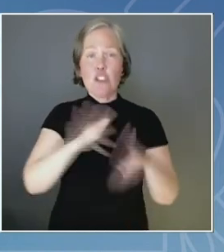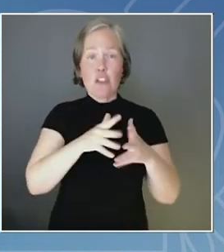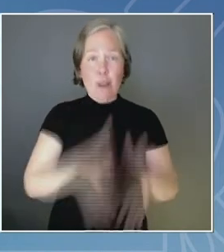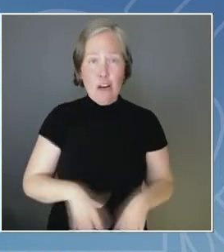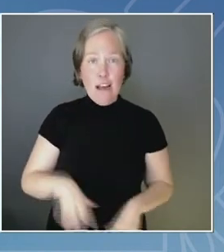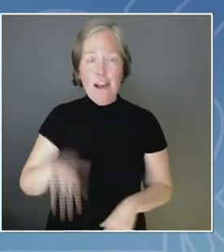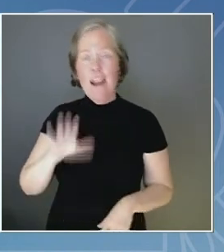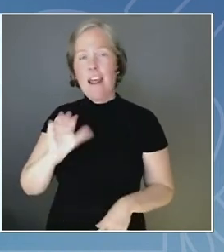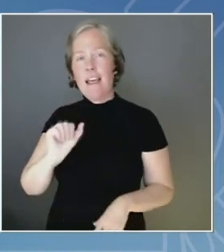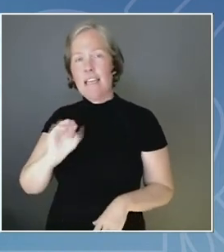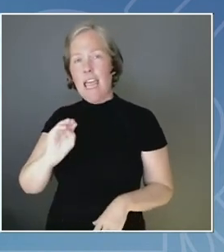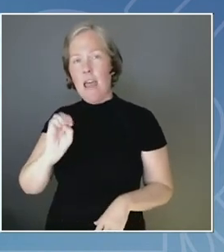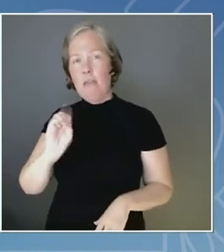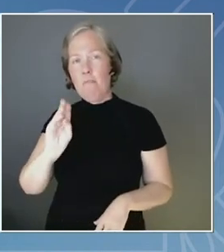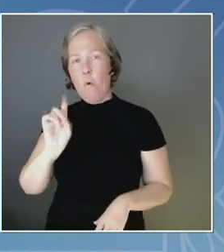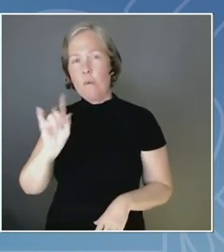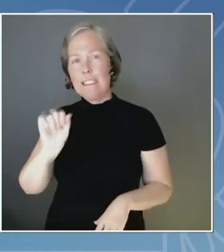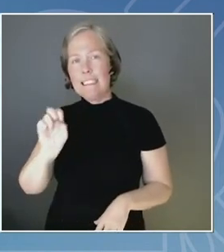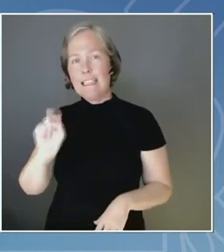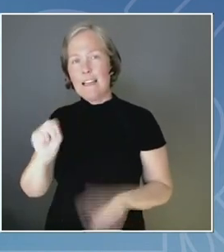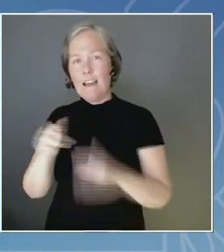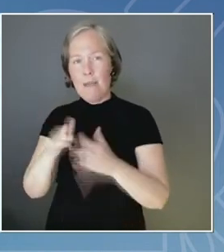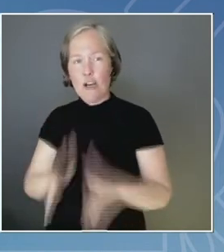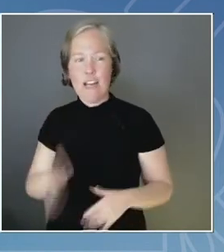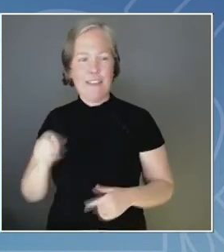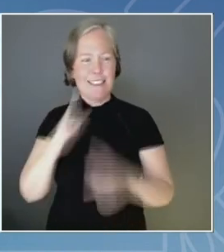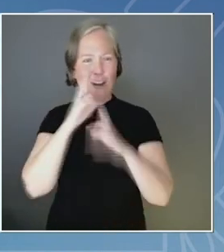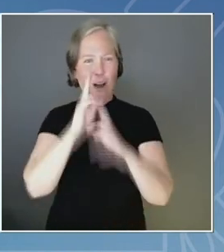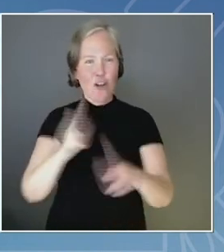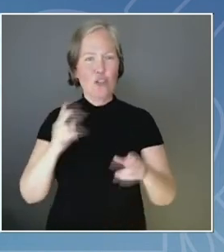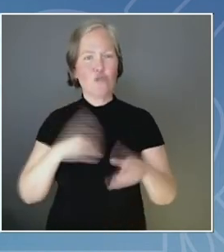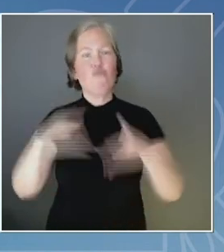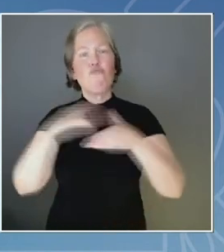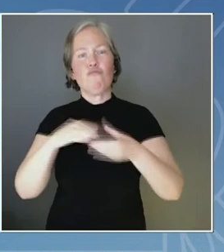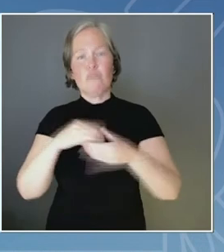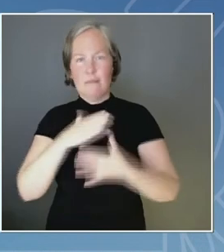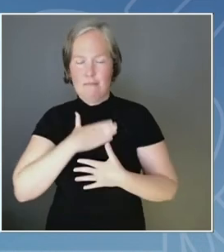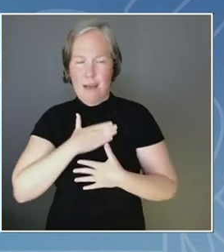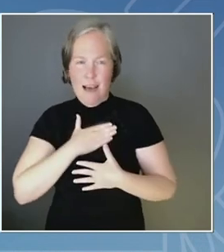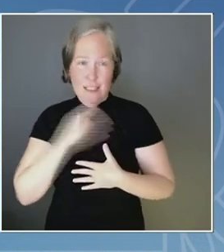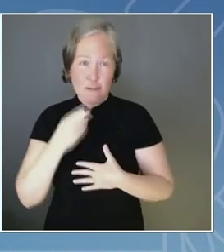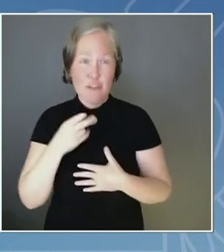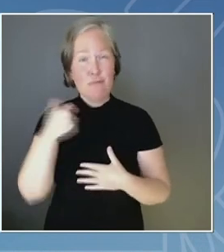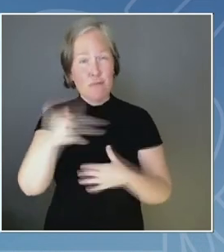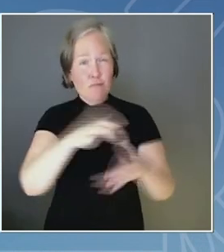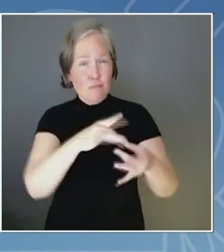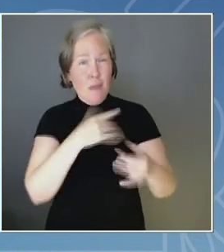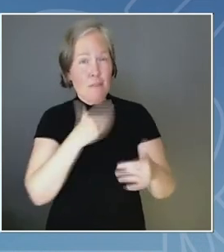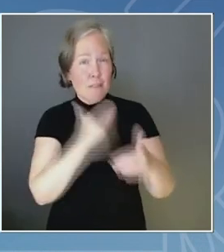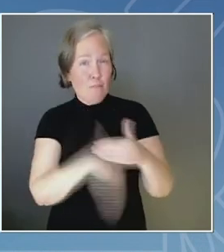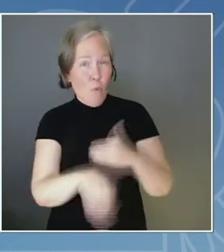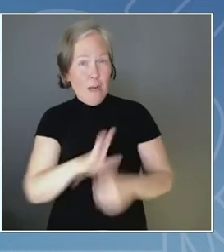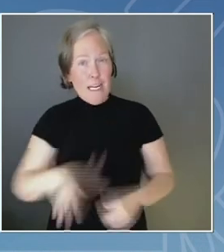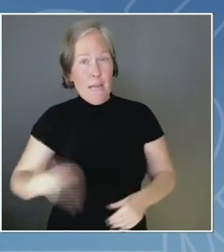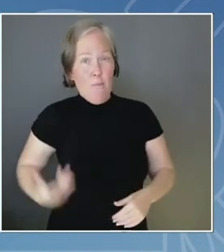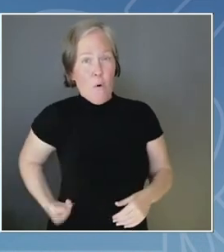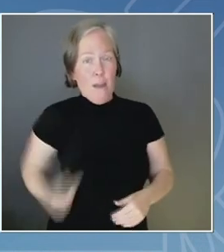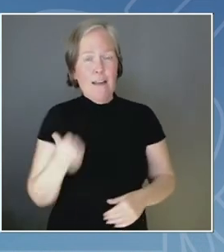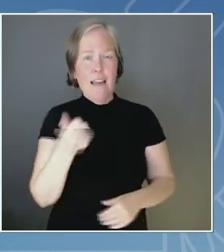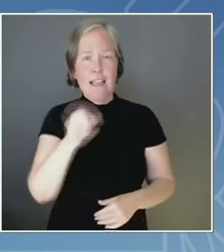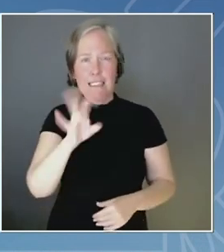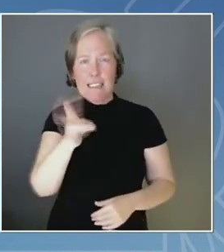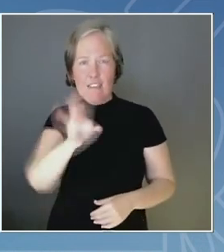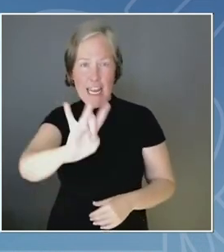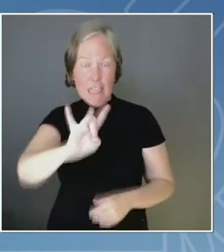is such an incredible honor to be able to share my story. As you mentioned, I was born in Cambodia in 1978, and it was in the middle of